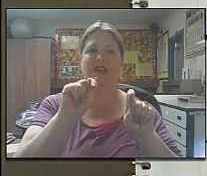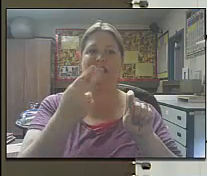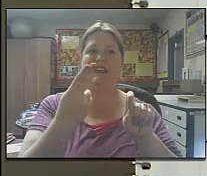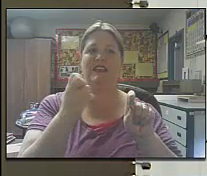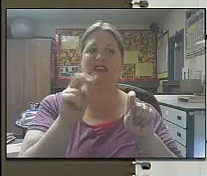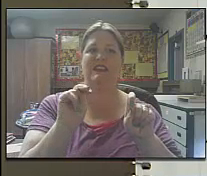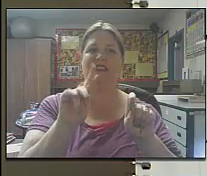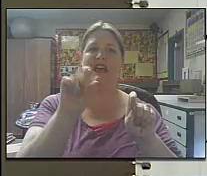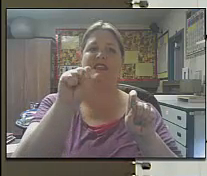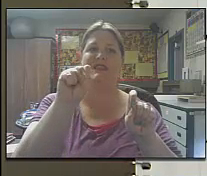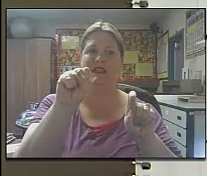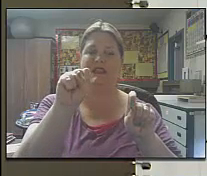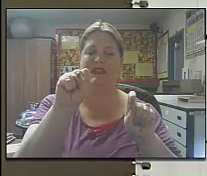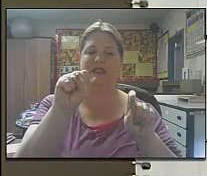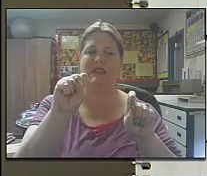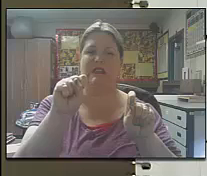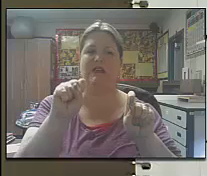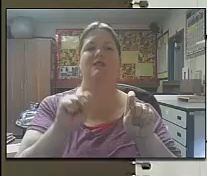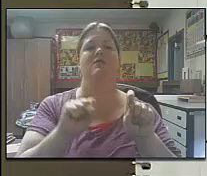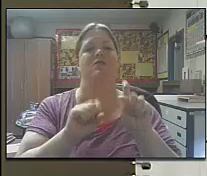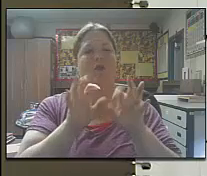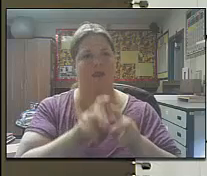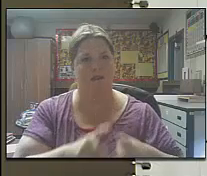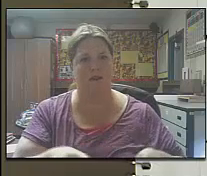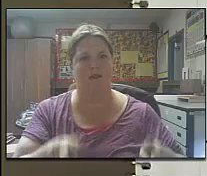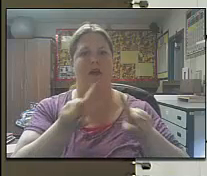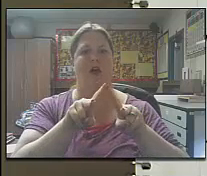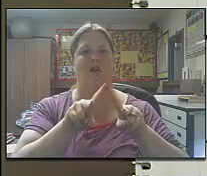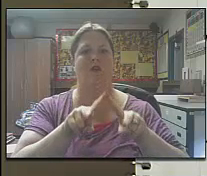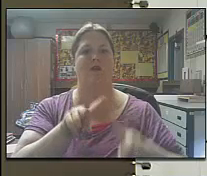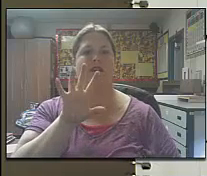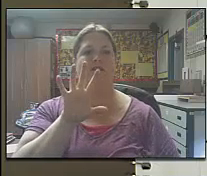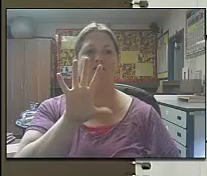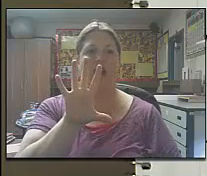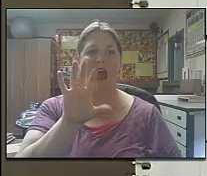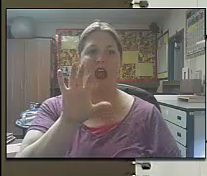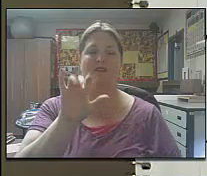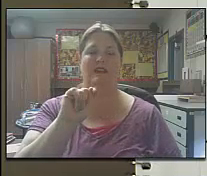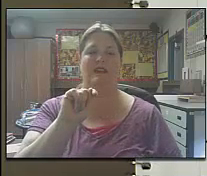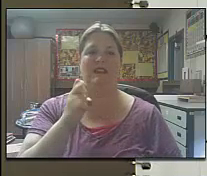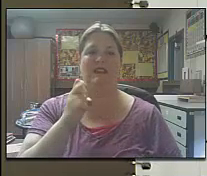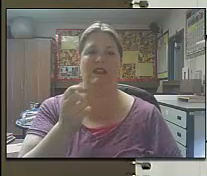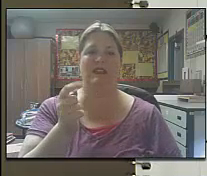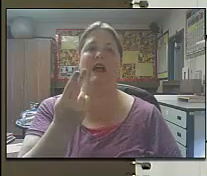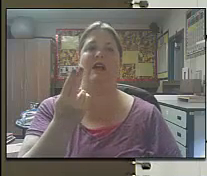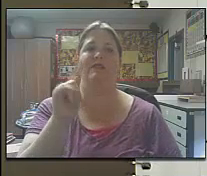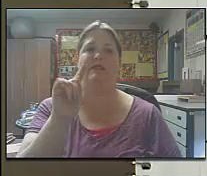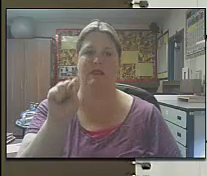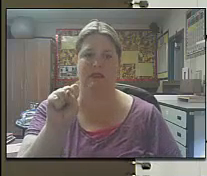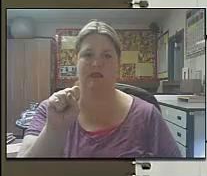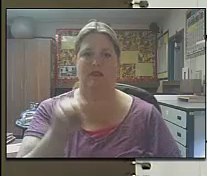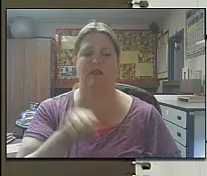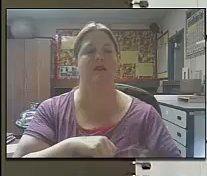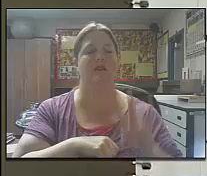value is 5 tenths. The 7 is 7